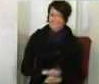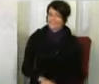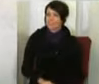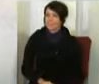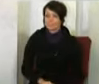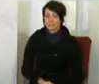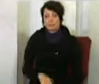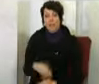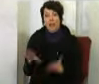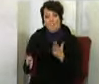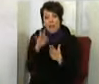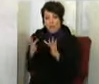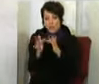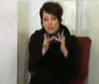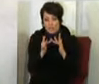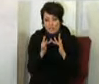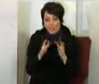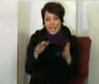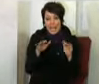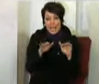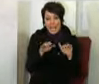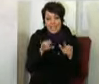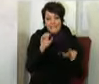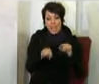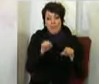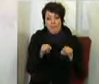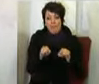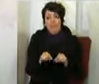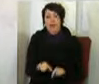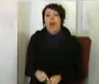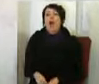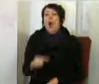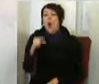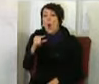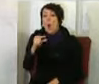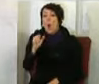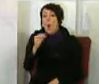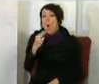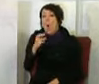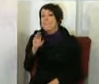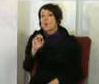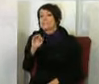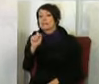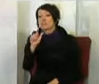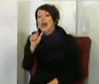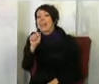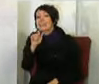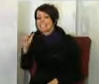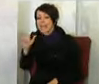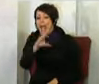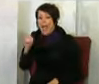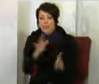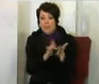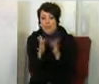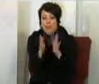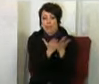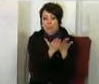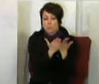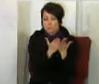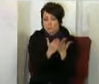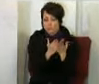I got on the internet and typed in homosexuality in the Bible and began reading everything I could on the subject. I prayed to God to lead me